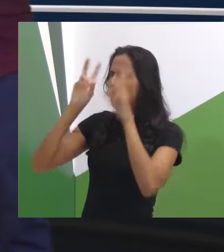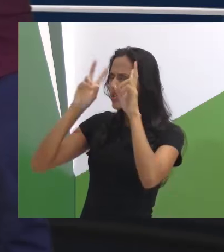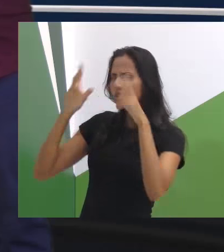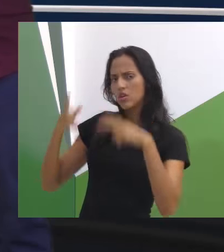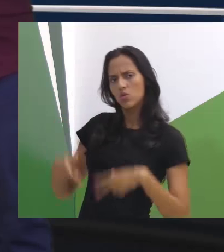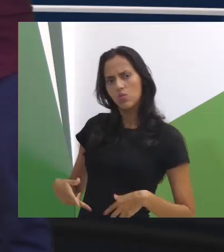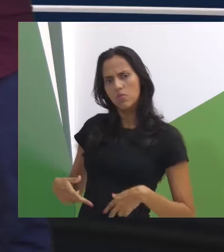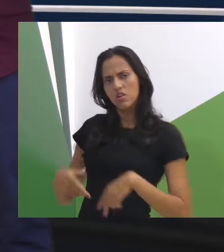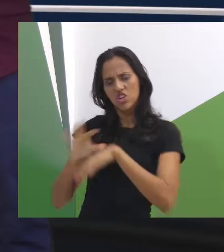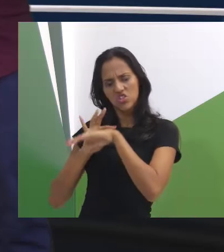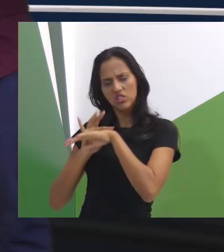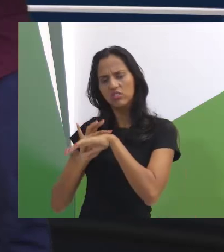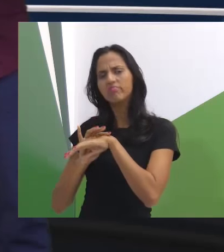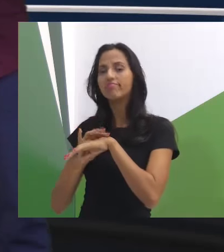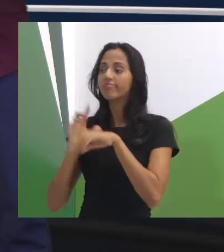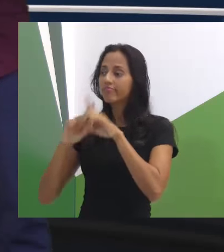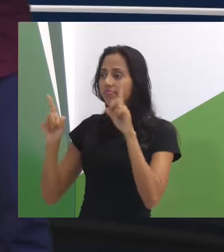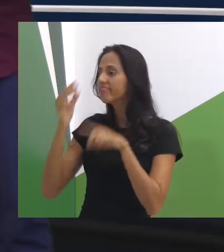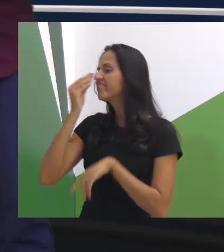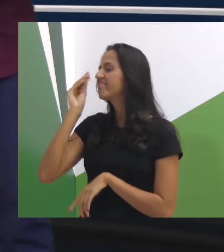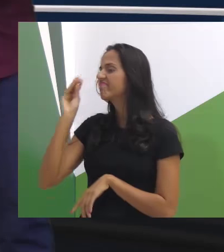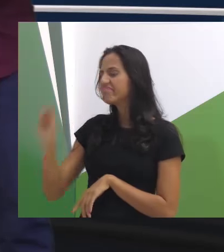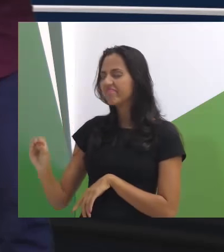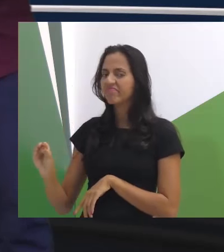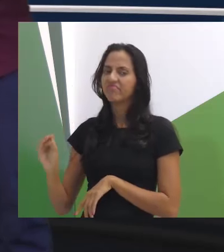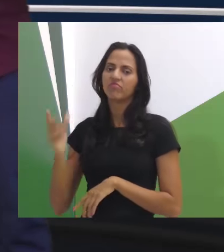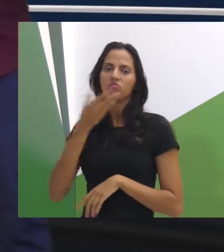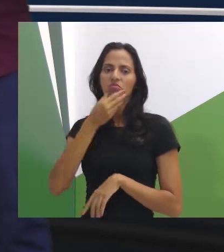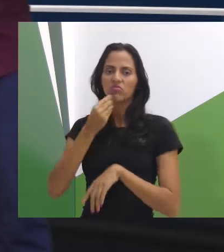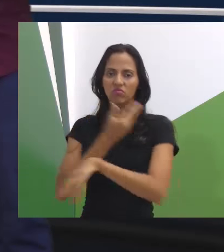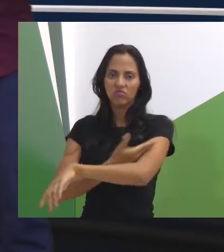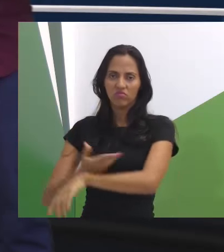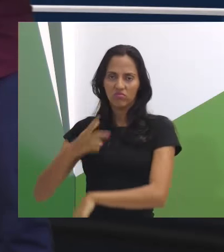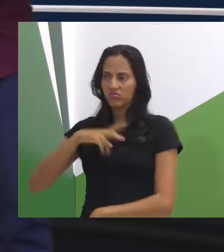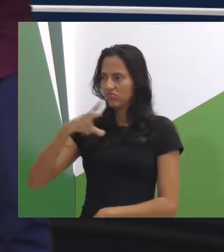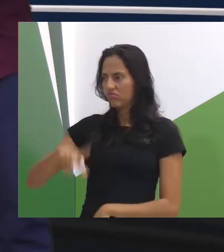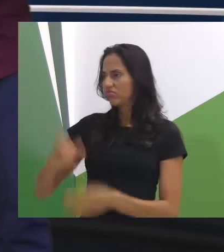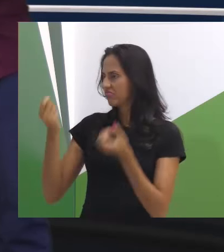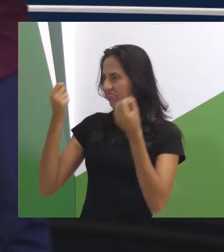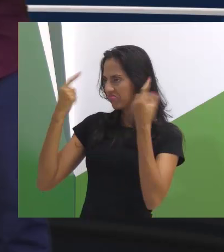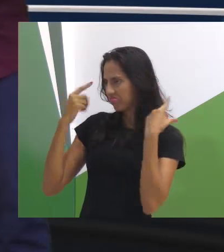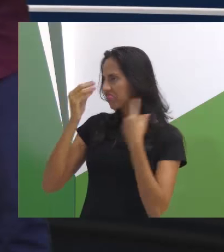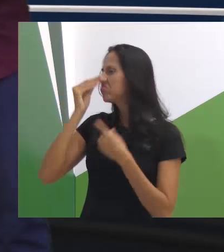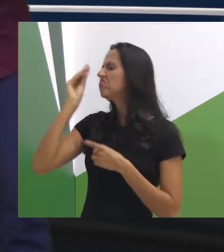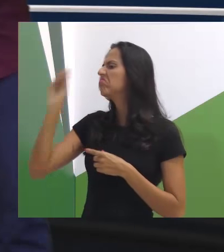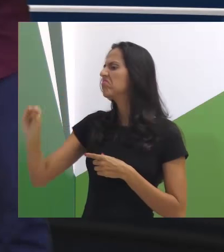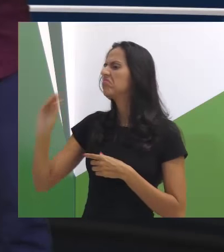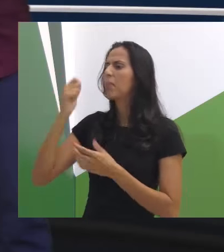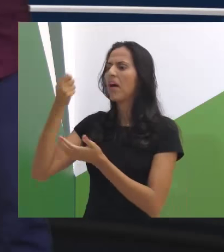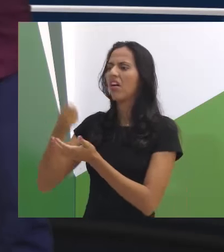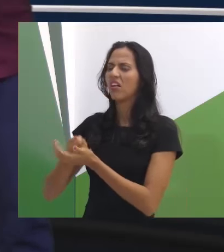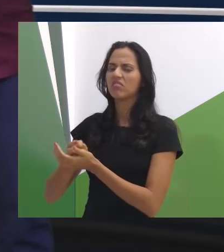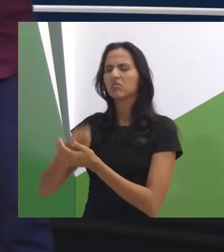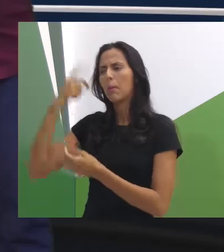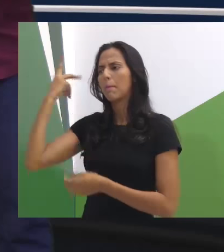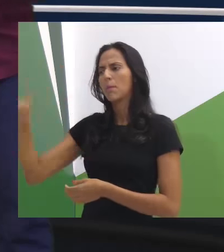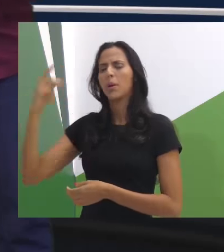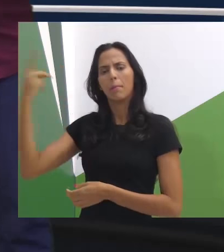trade of slaves in Brazil, this period was more or less between six months. A